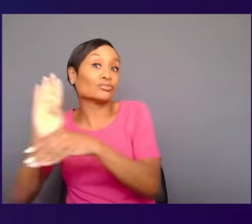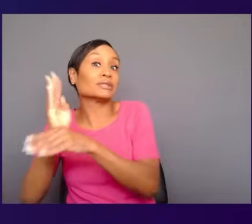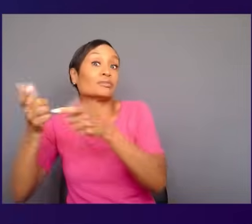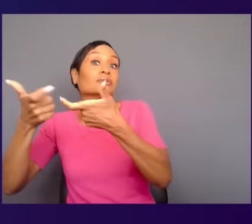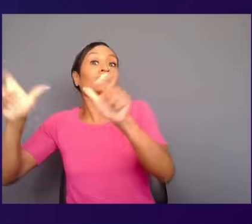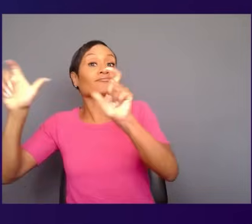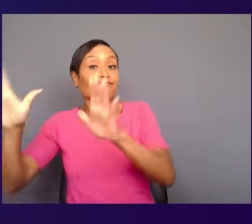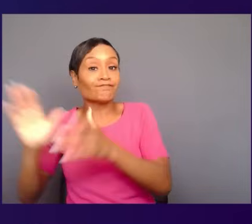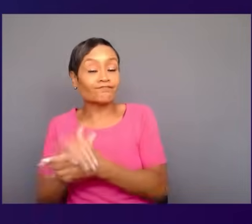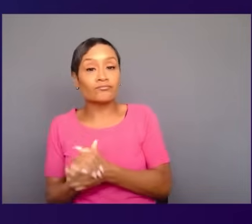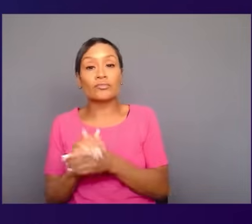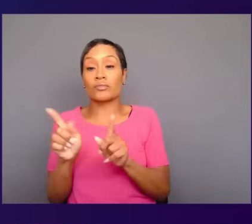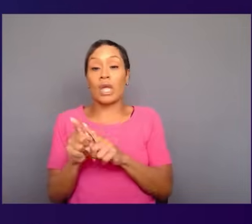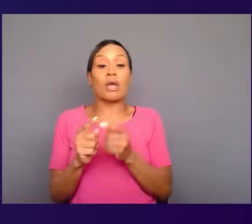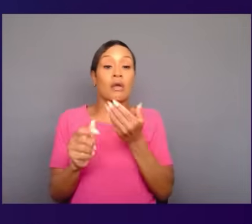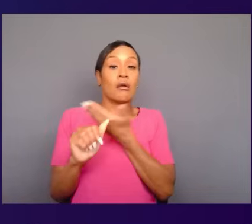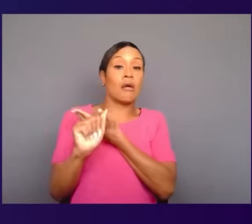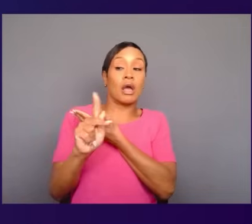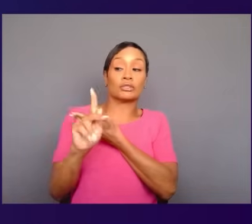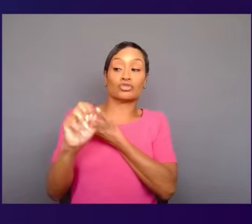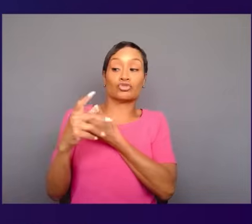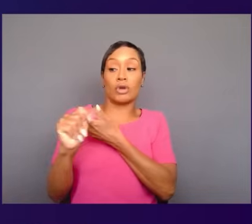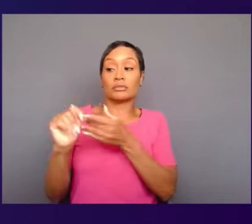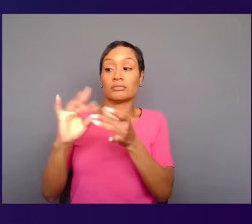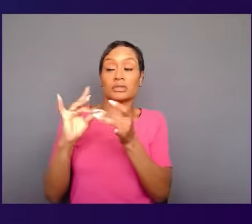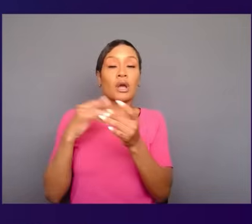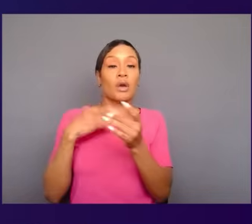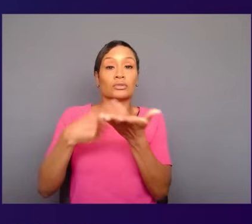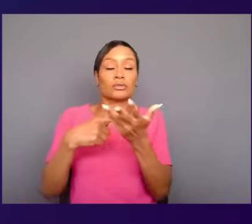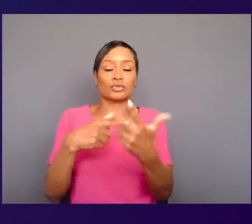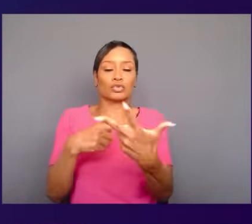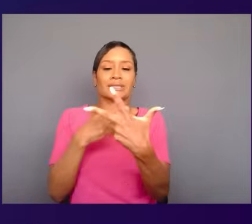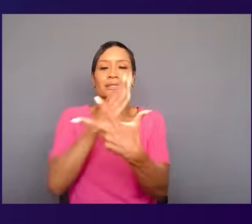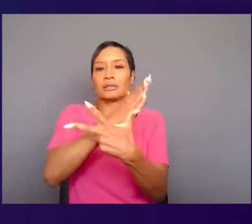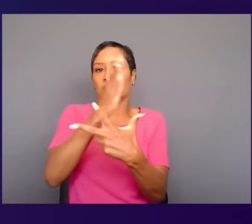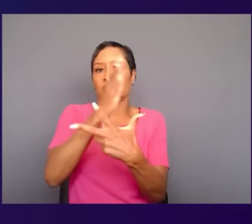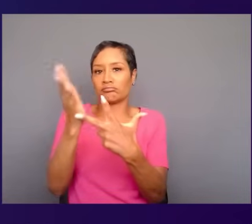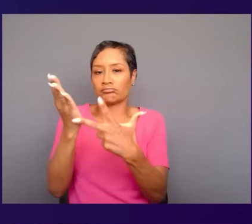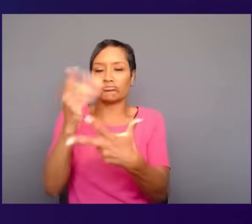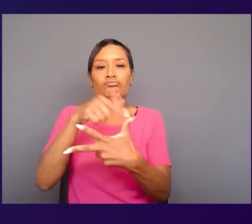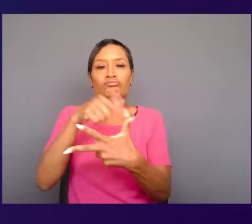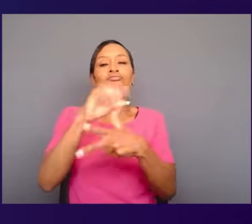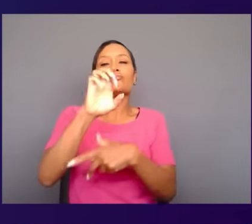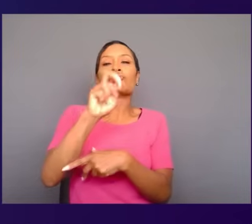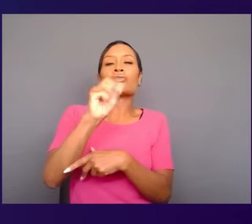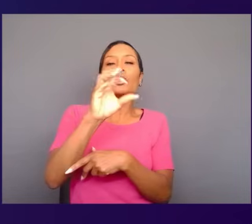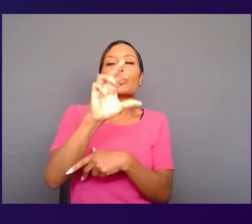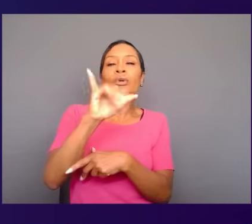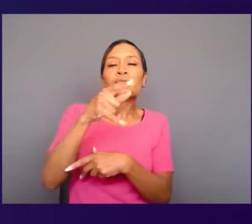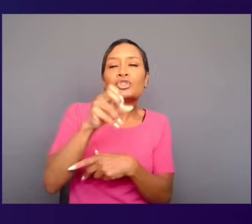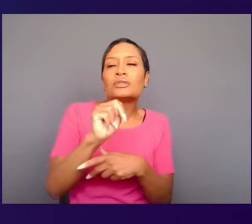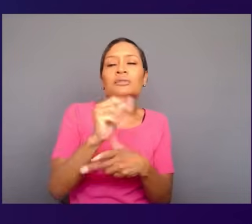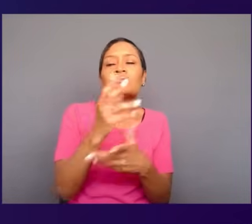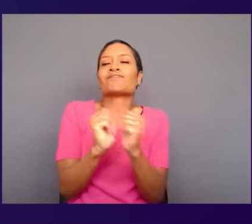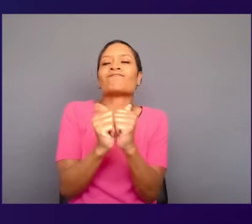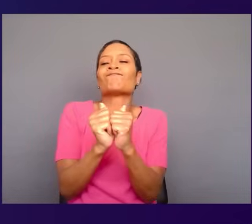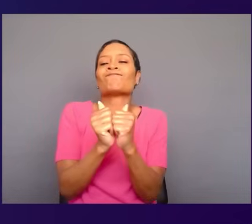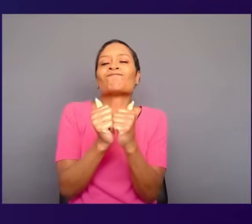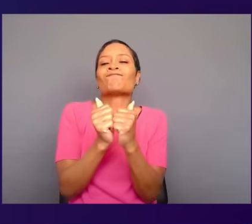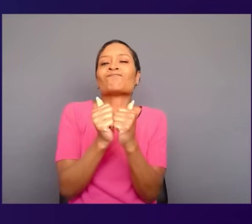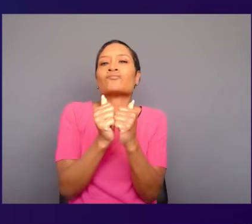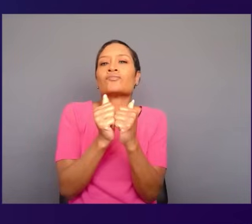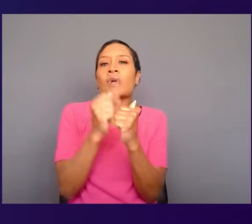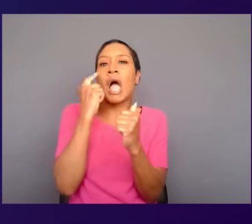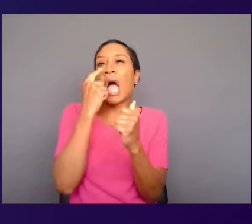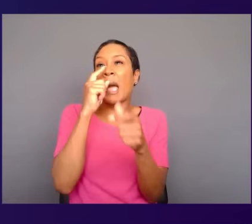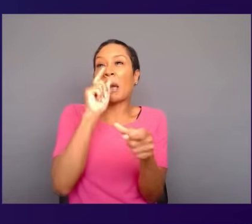And like Ashok mentioned, we're going to be breaking this talk down into three different sections. We're going to talk about encryption, or how we keep prying eyes